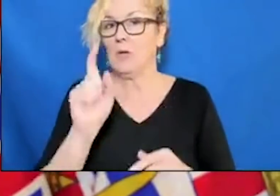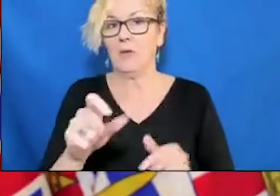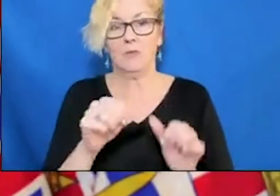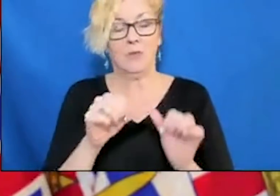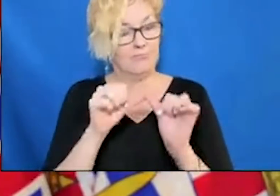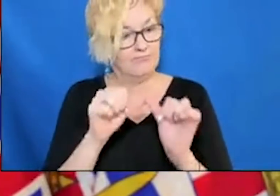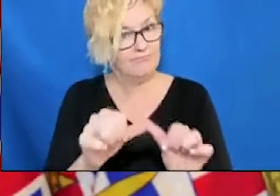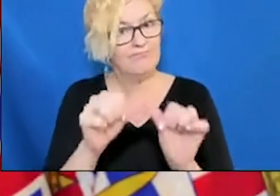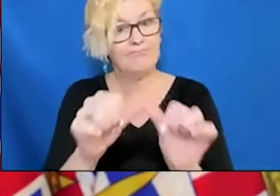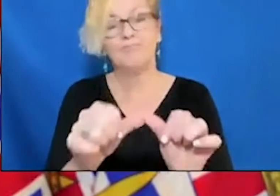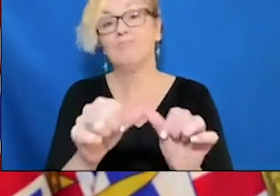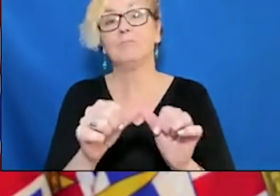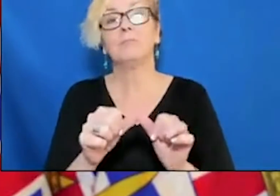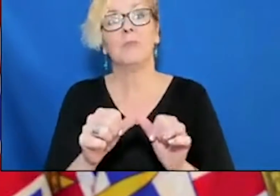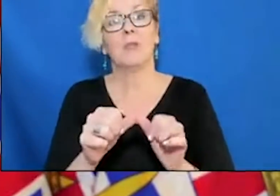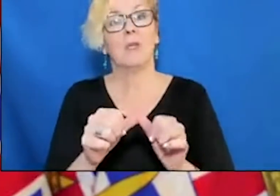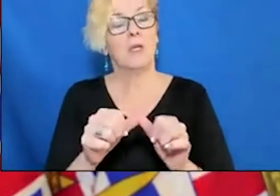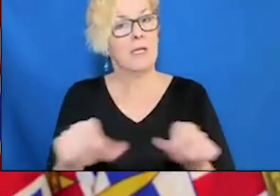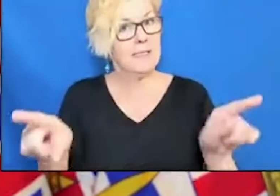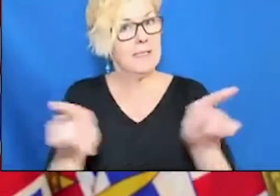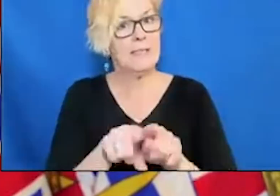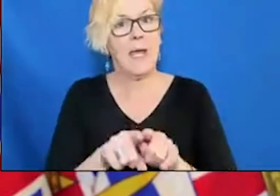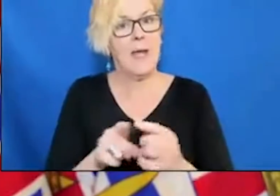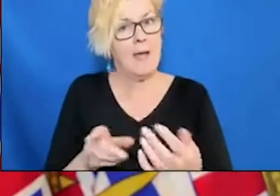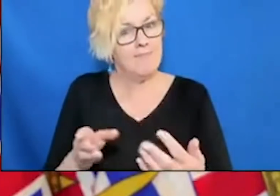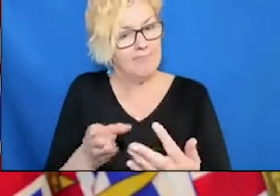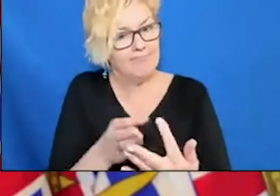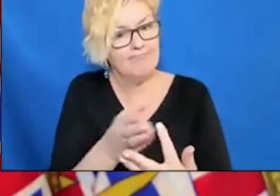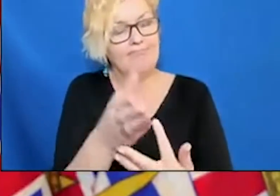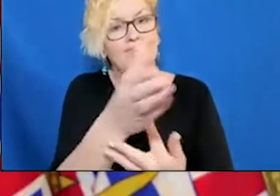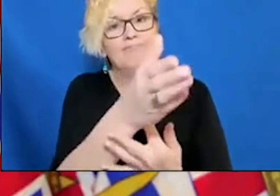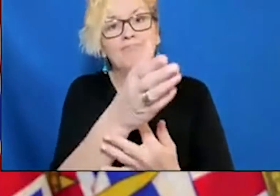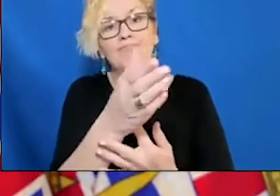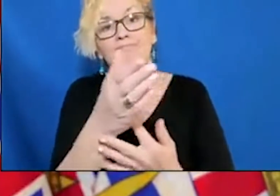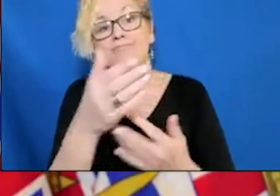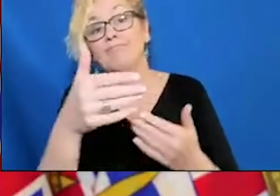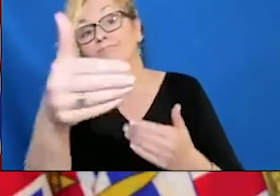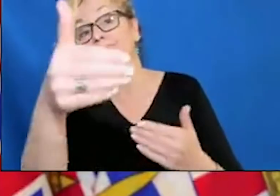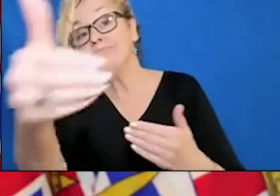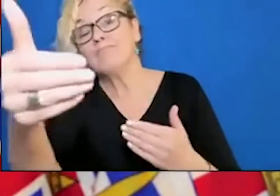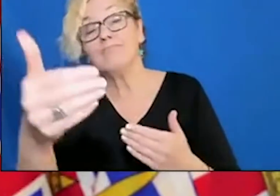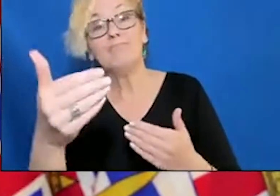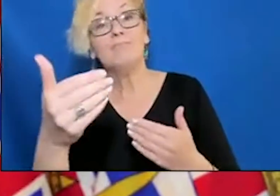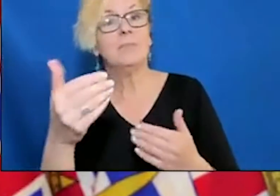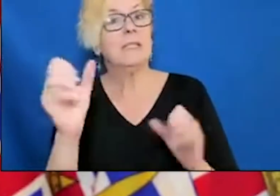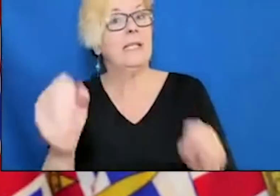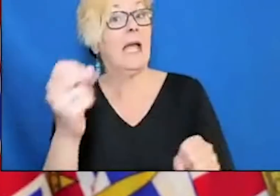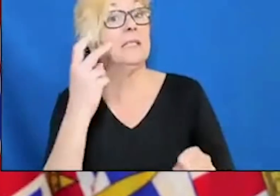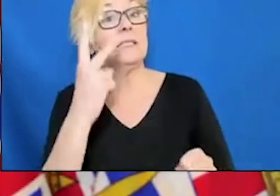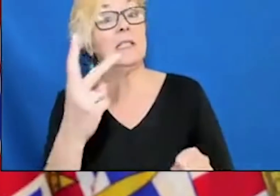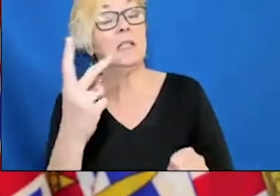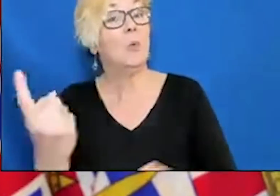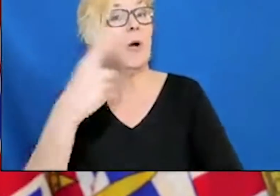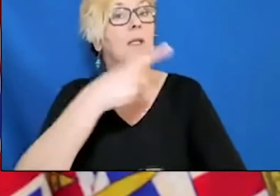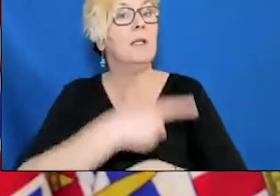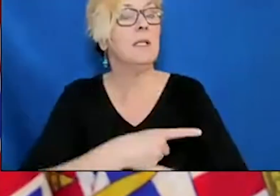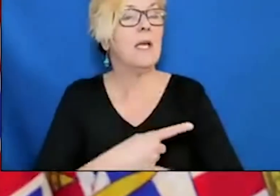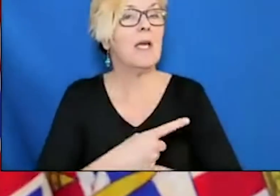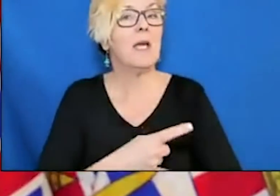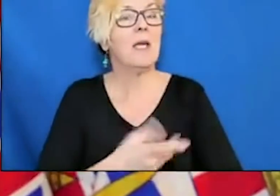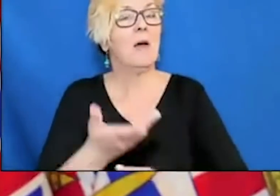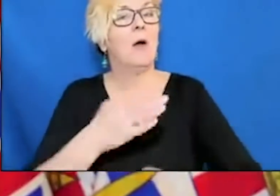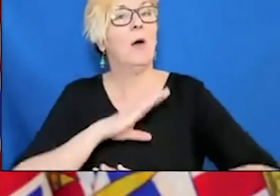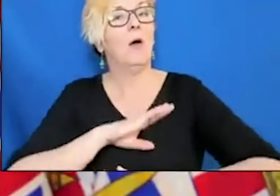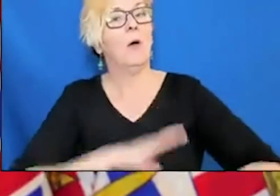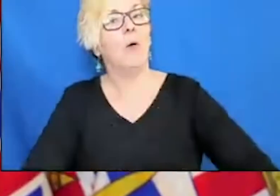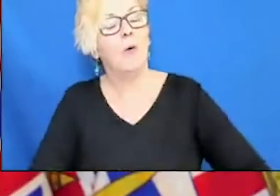balance, our path to get to those brighter days, which are not that far away now. So let's make spring, this next